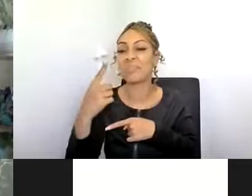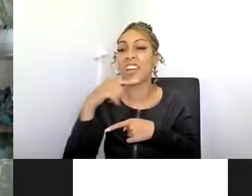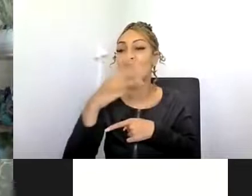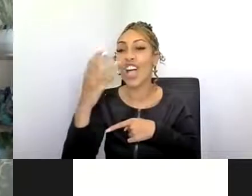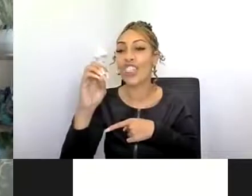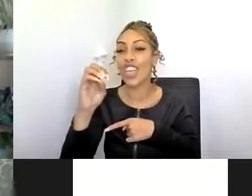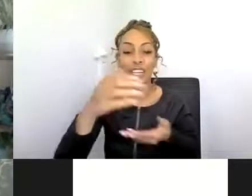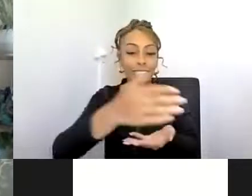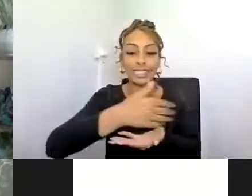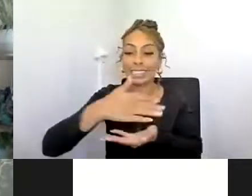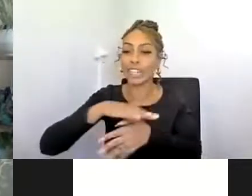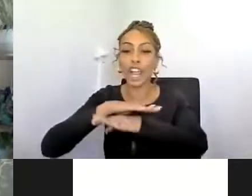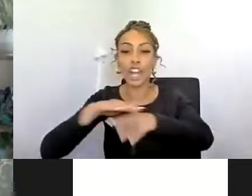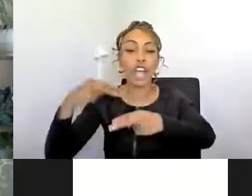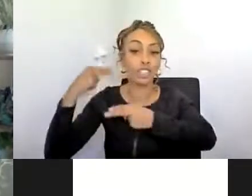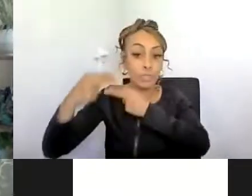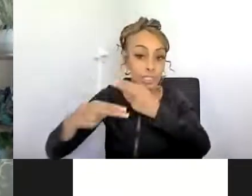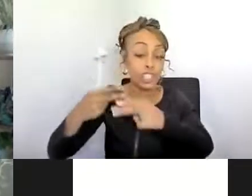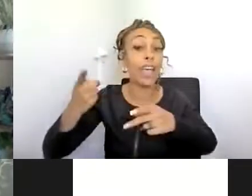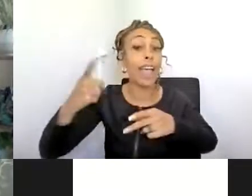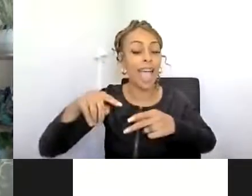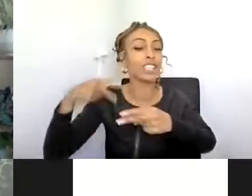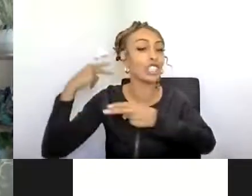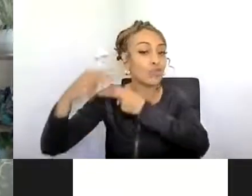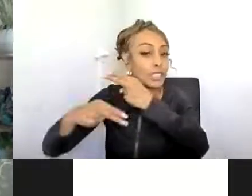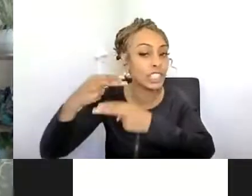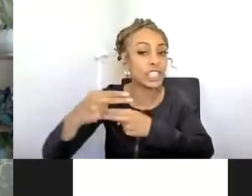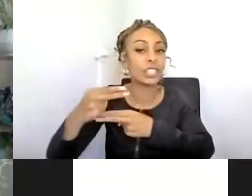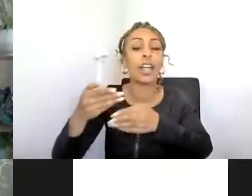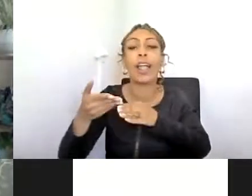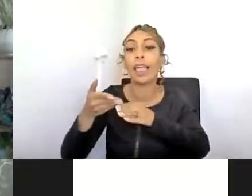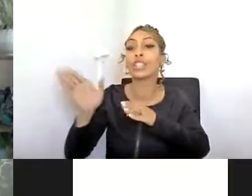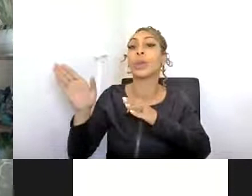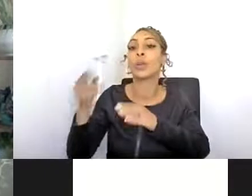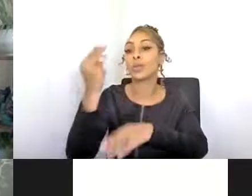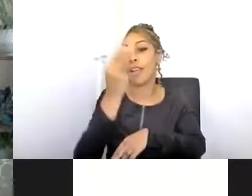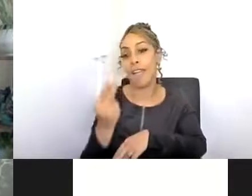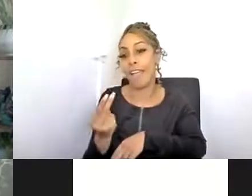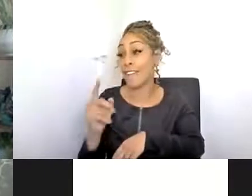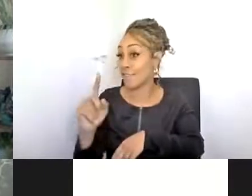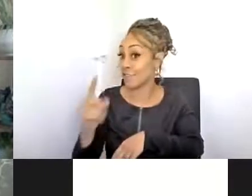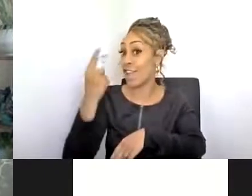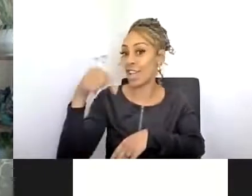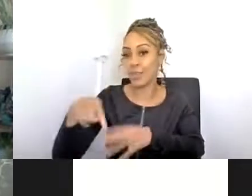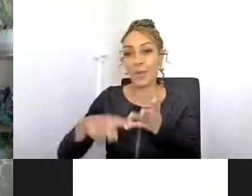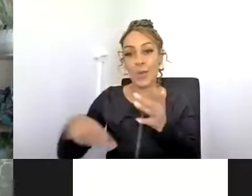works from non-traditional and traditional excluded artists. It's the first of its kind in the UK.